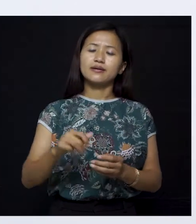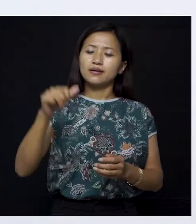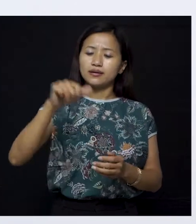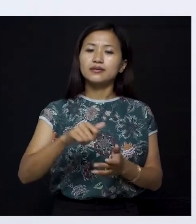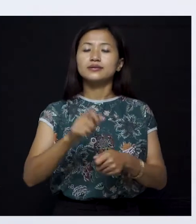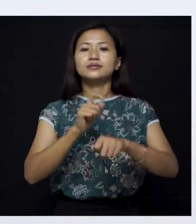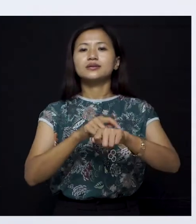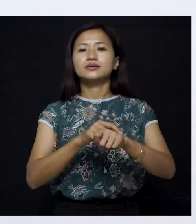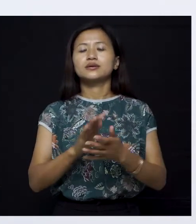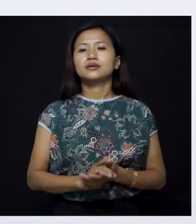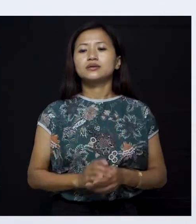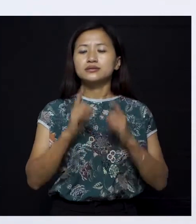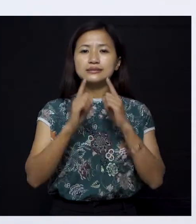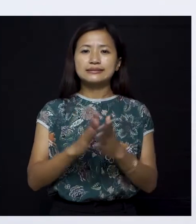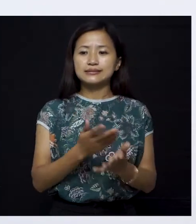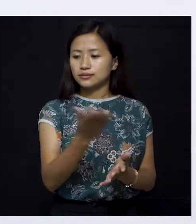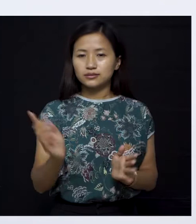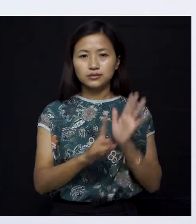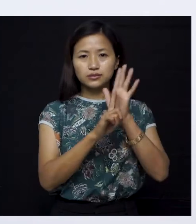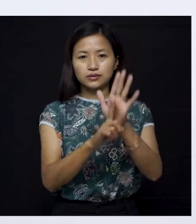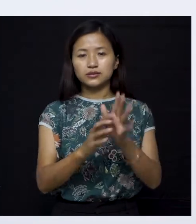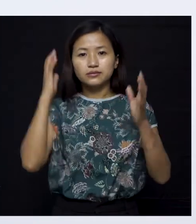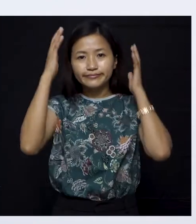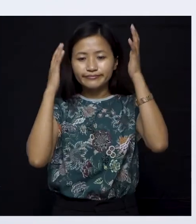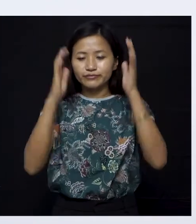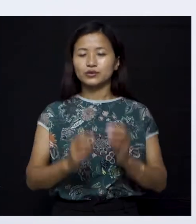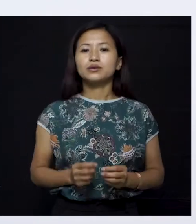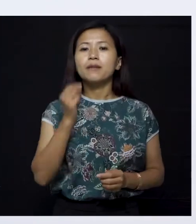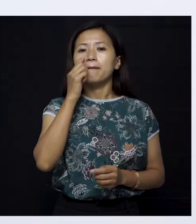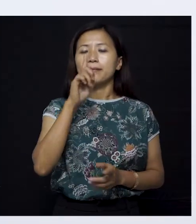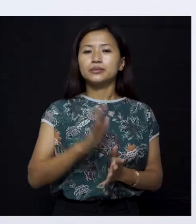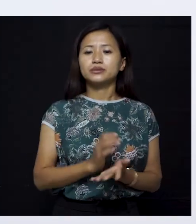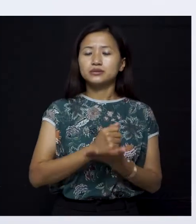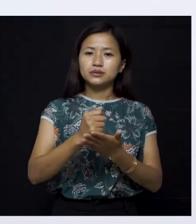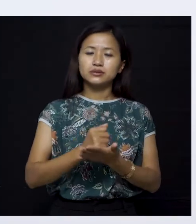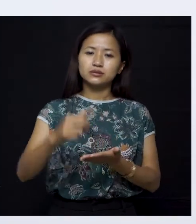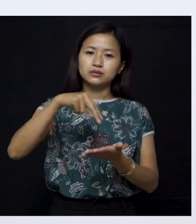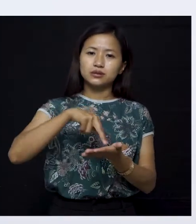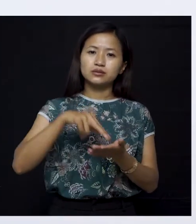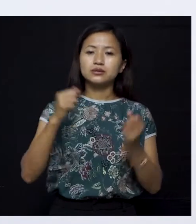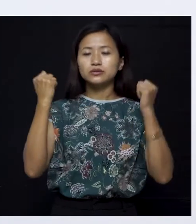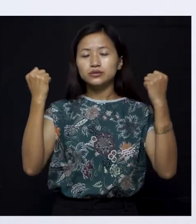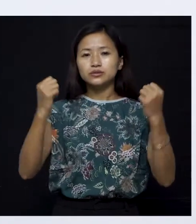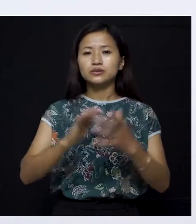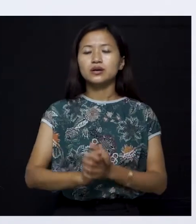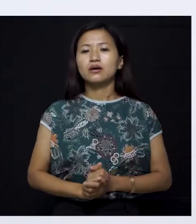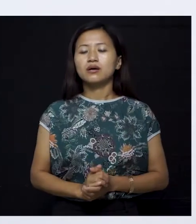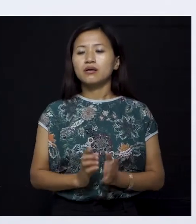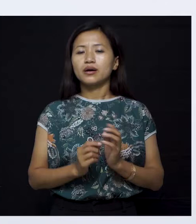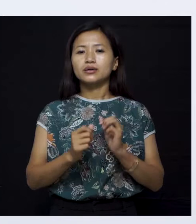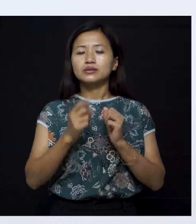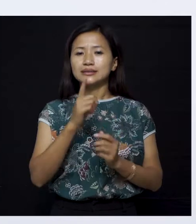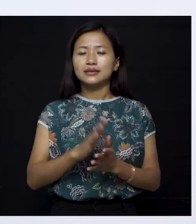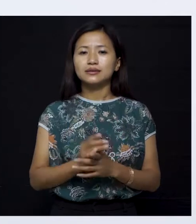they were also worried. But they cannot show this worry to their mother, and so they were just trying to stand strong, assuring